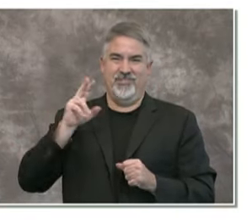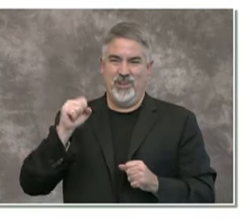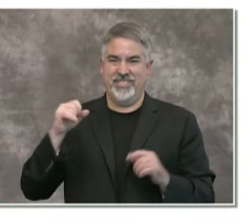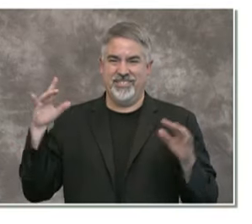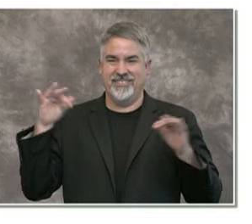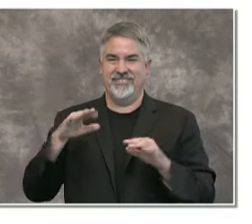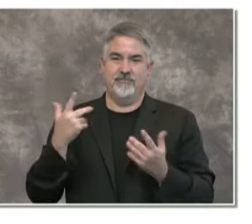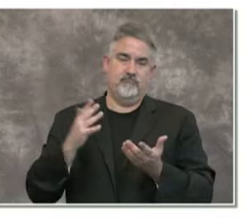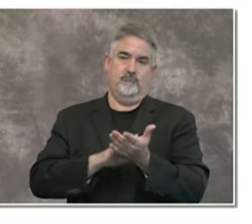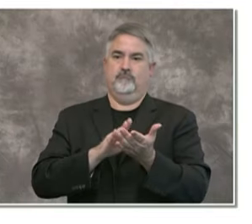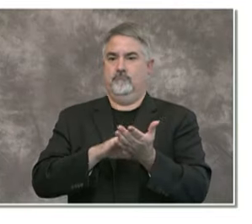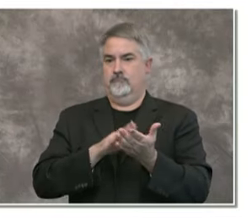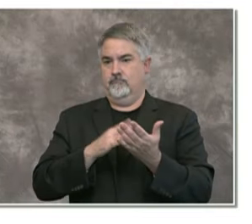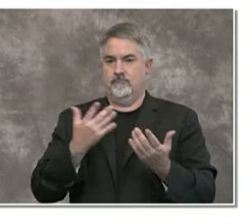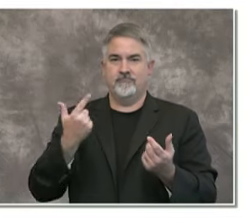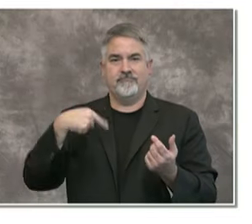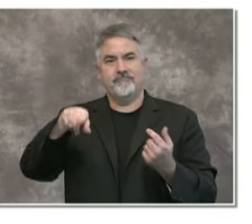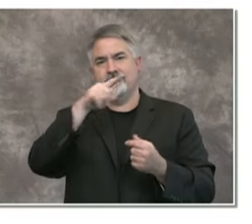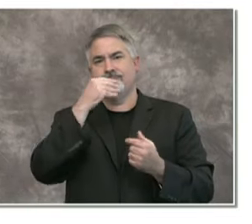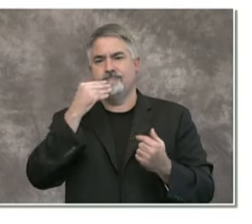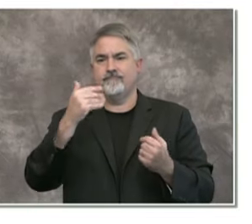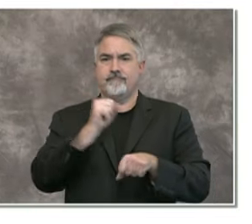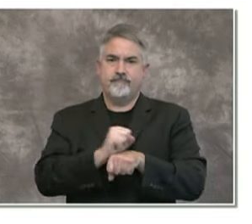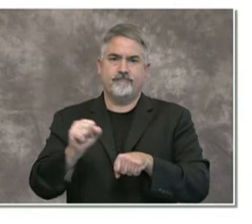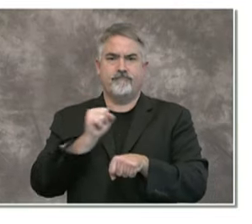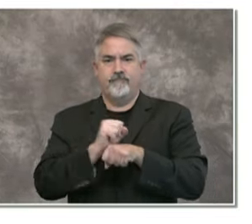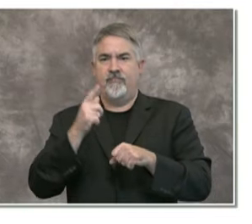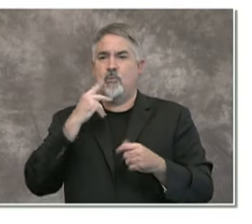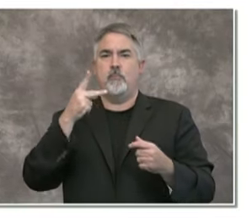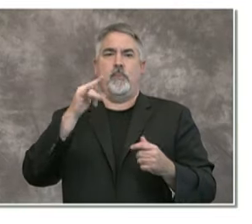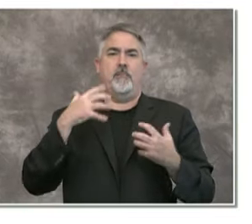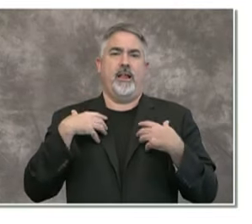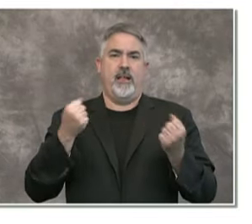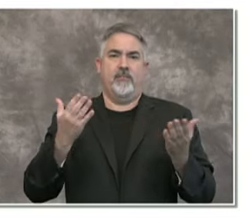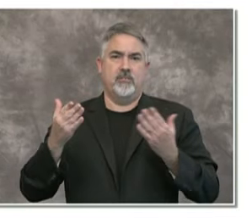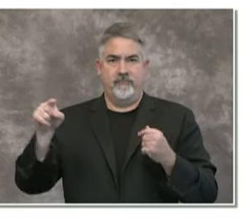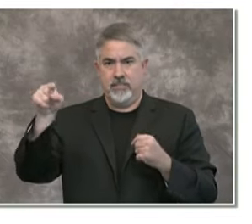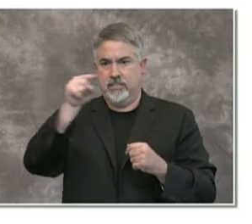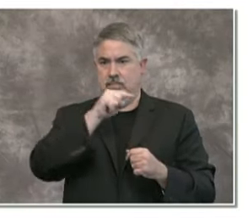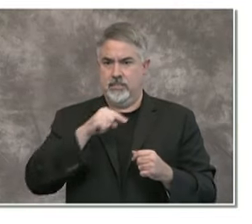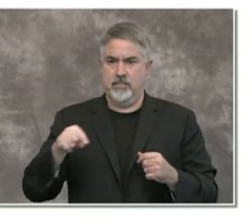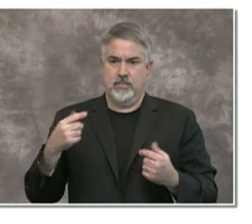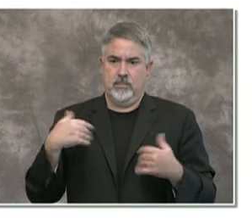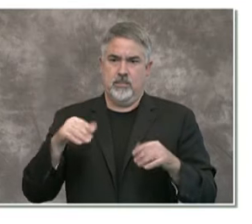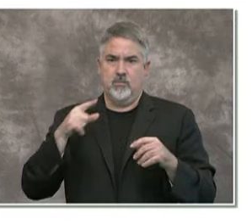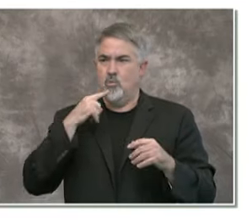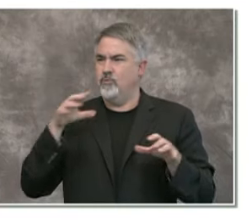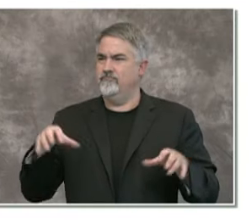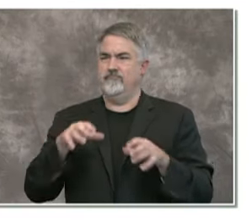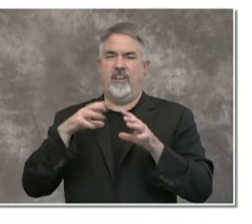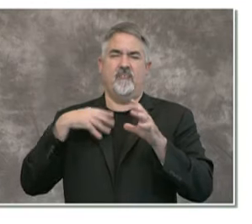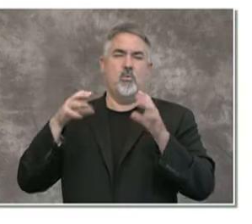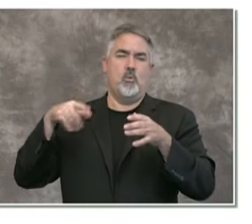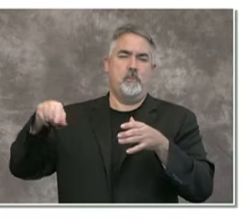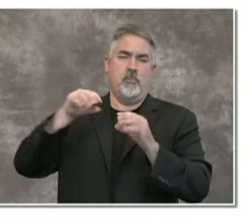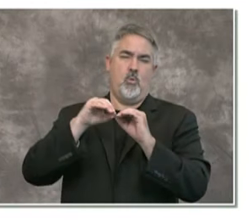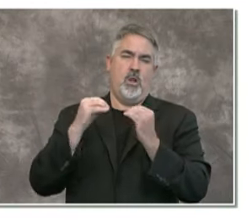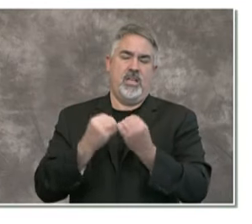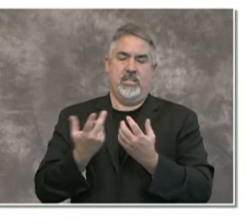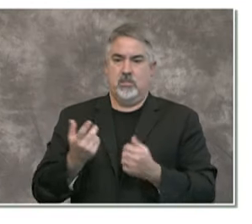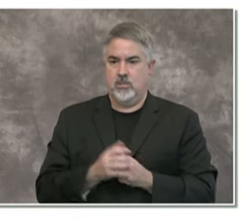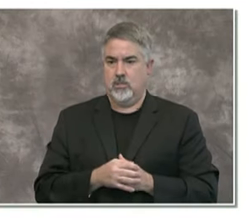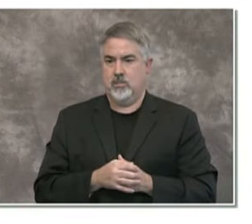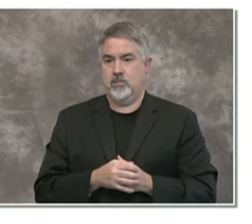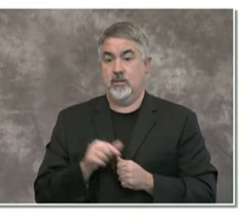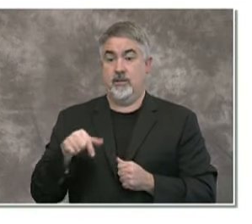public health, and it is coordinated by the American Public Health Association. It is recognized this year from April 6th